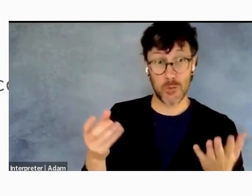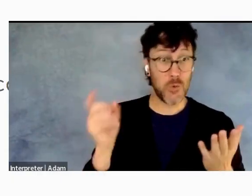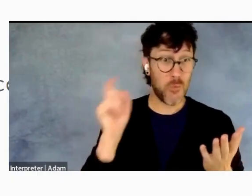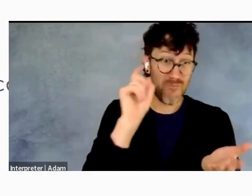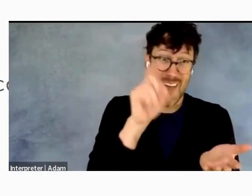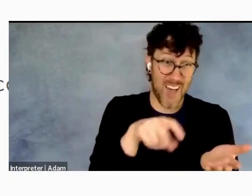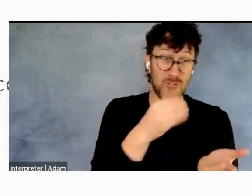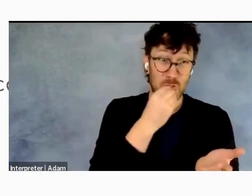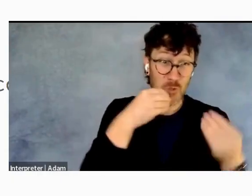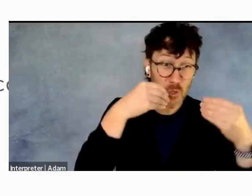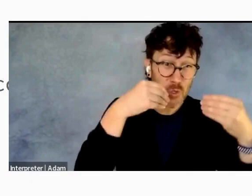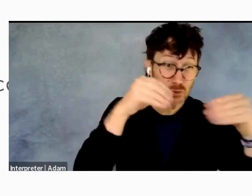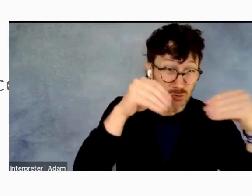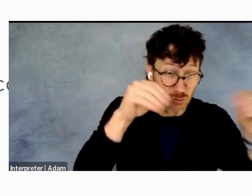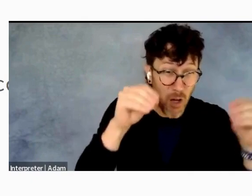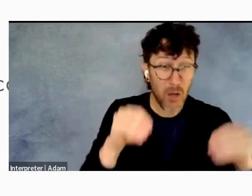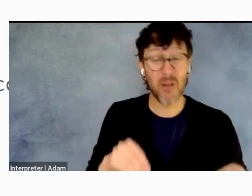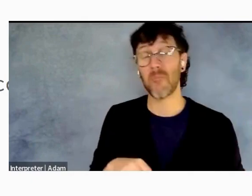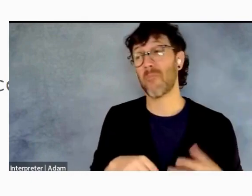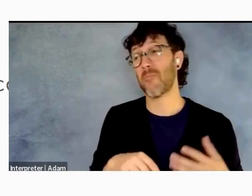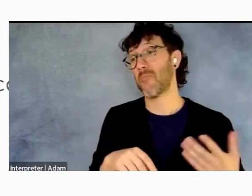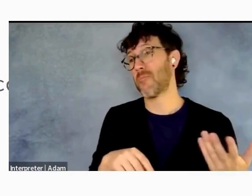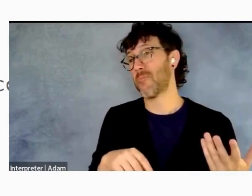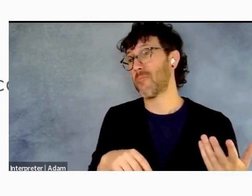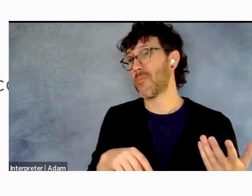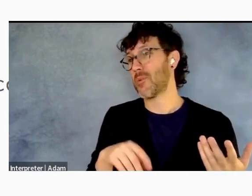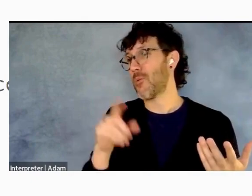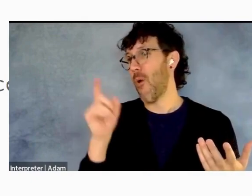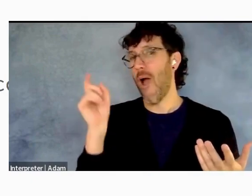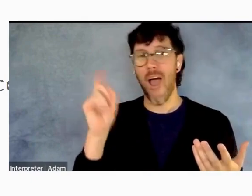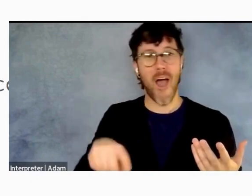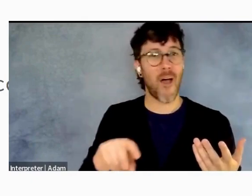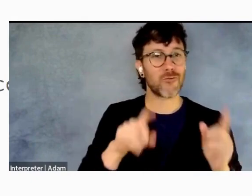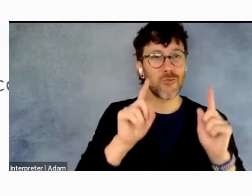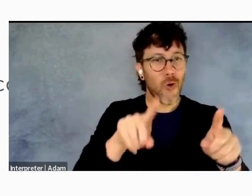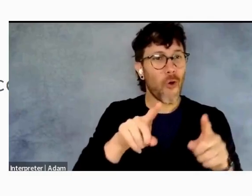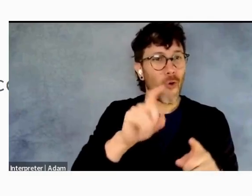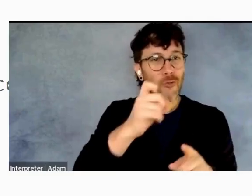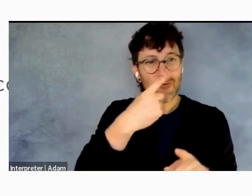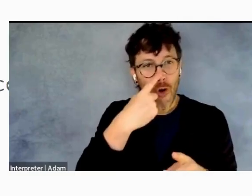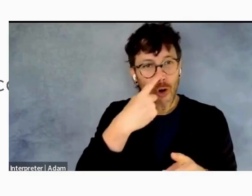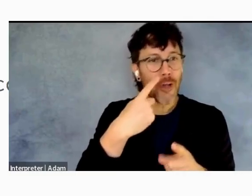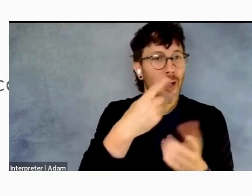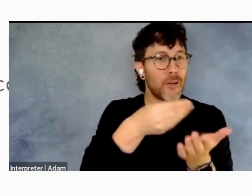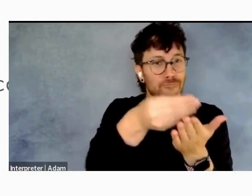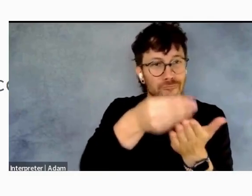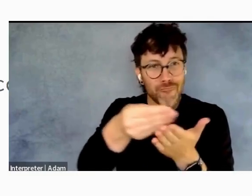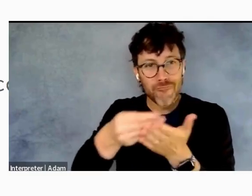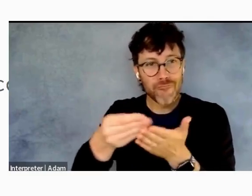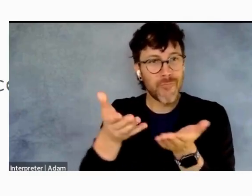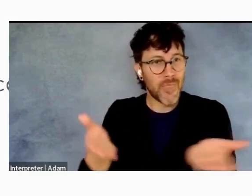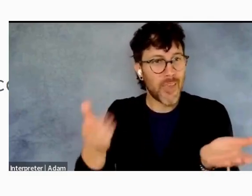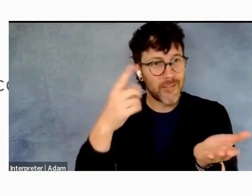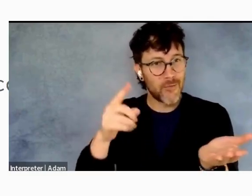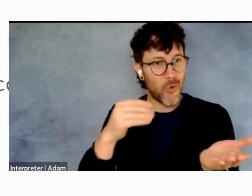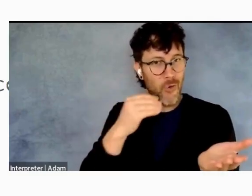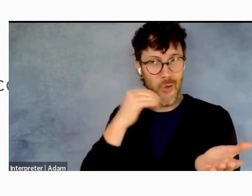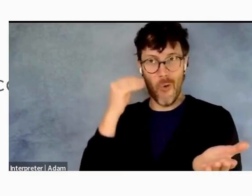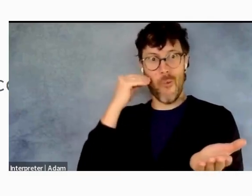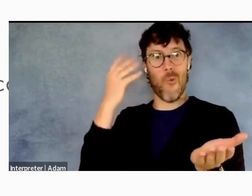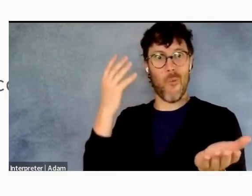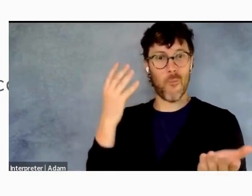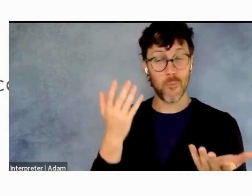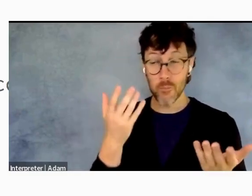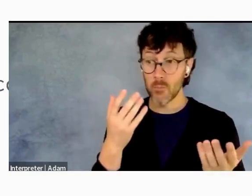You have to go, you have to go to Target, buy things you need for the house, things like that. You could also go